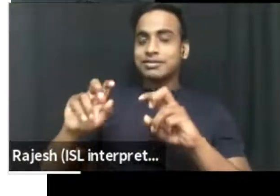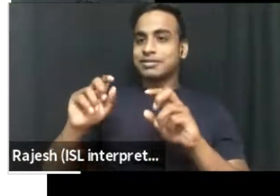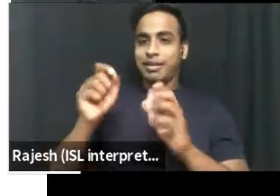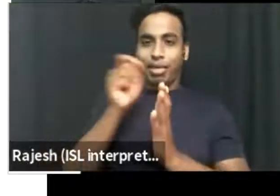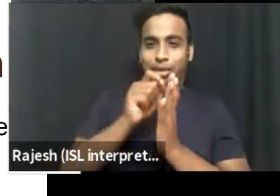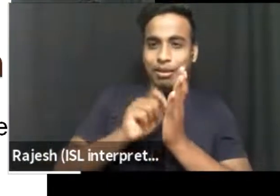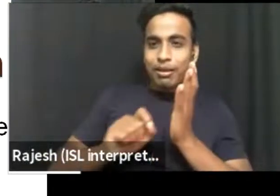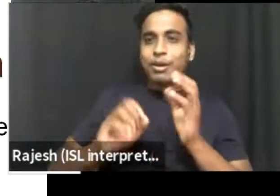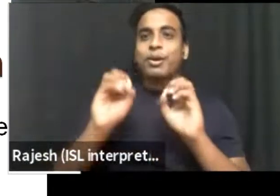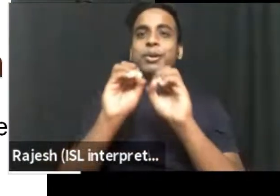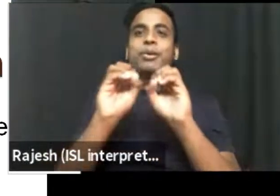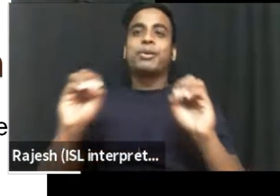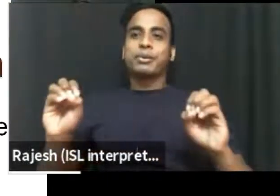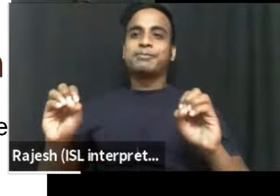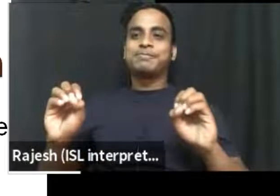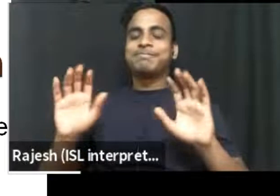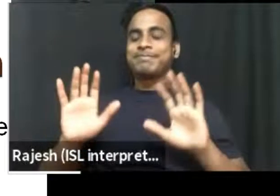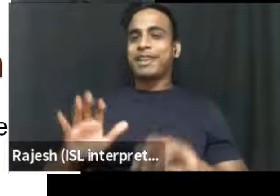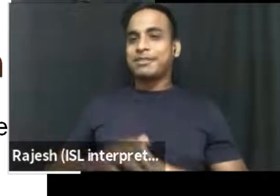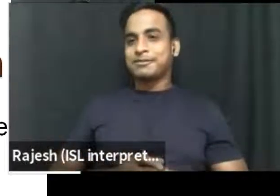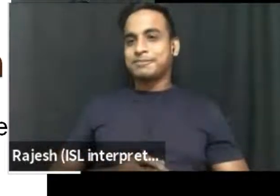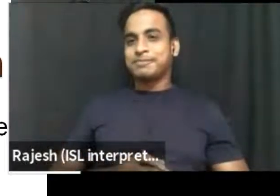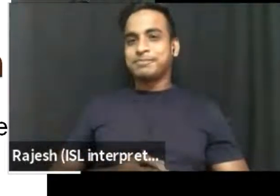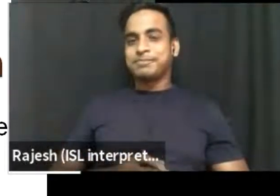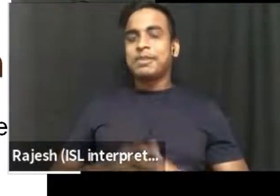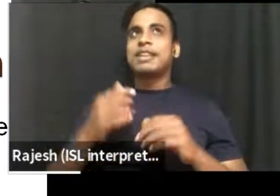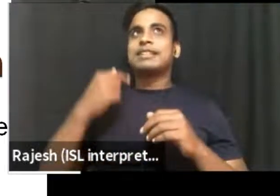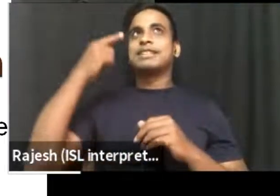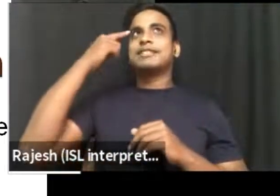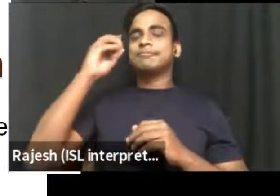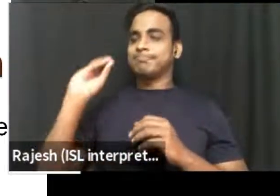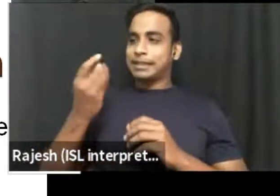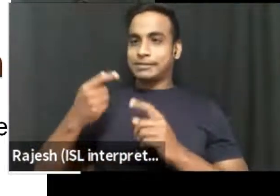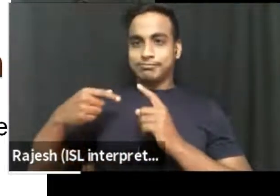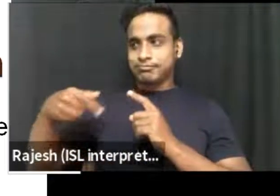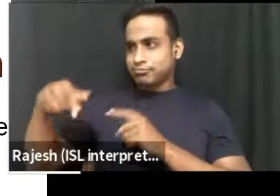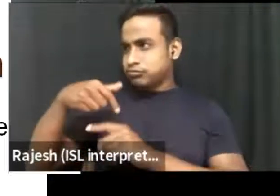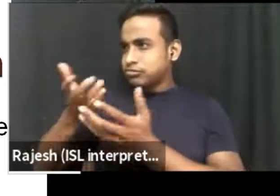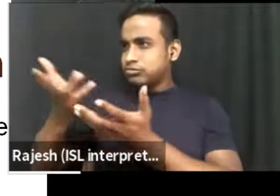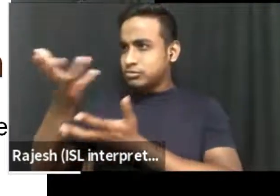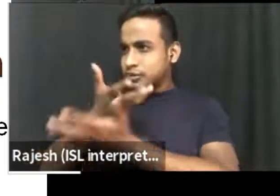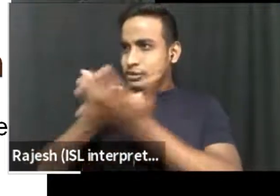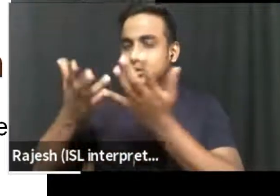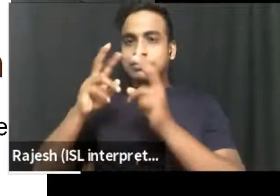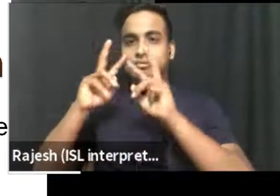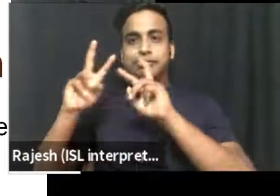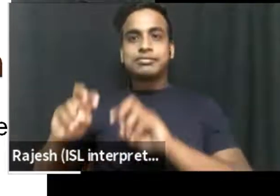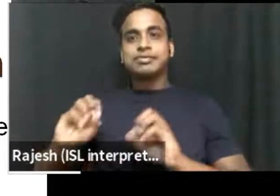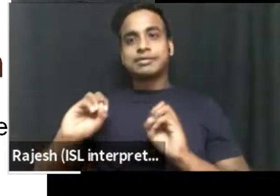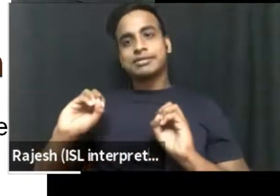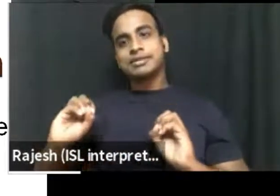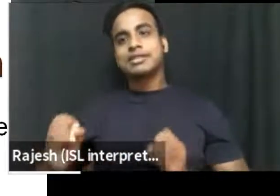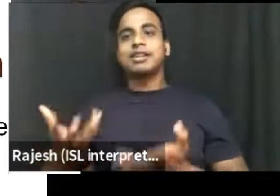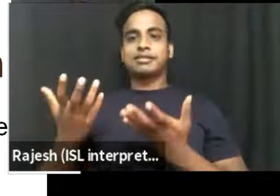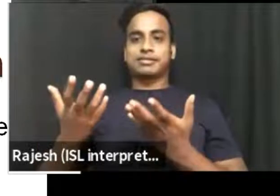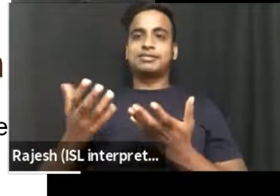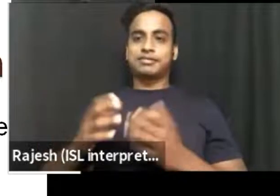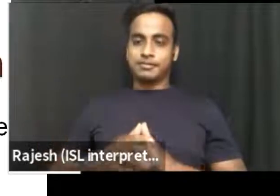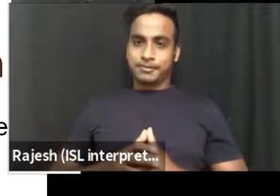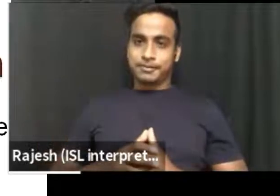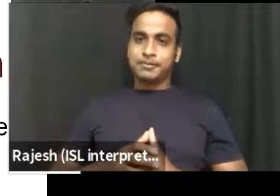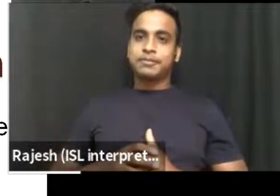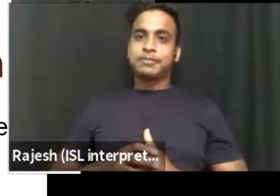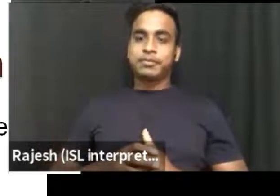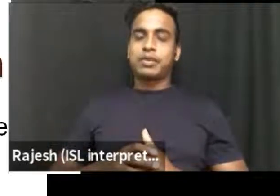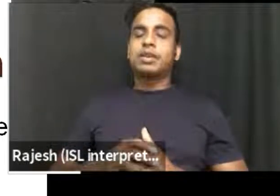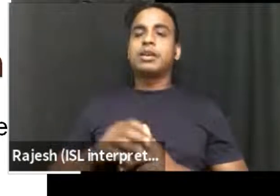However, we have sort of reached the stage with all the information that we could have. And the third part that I want